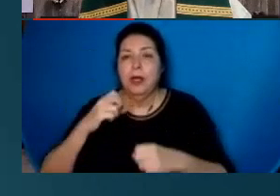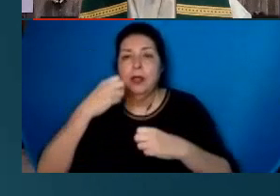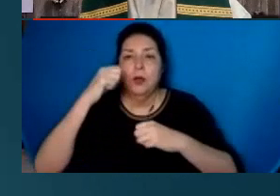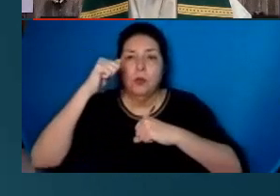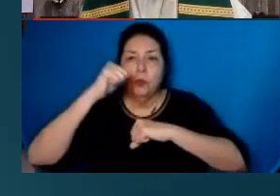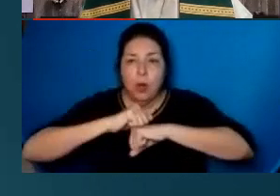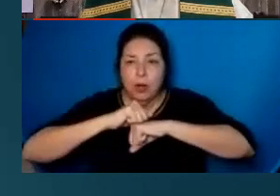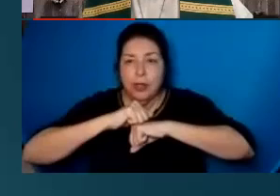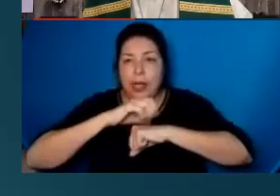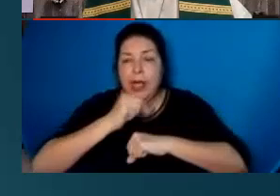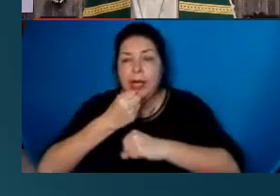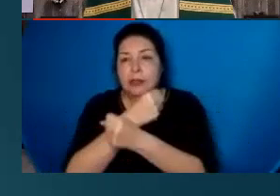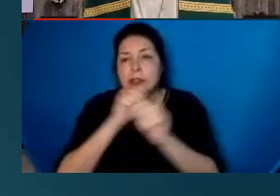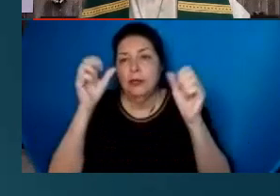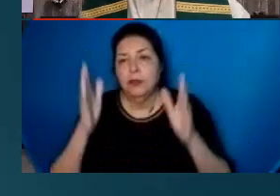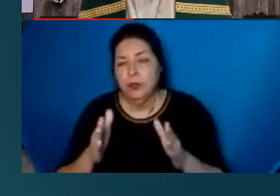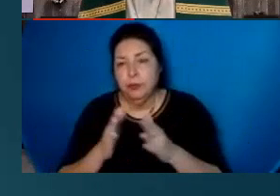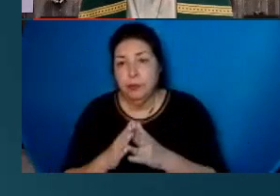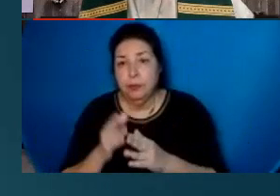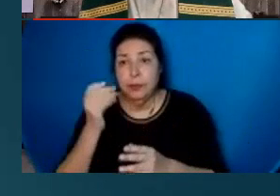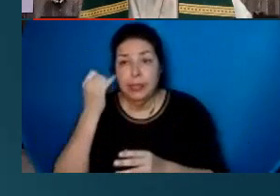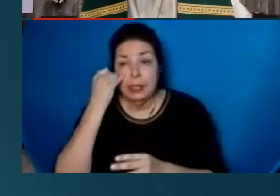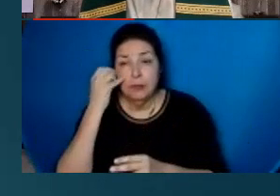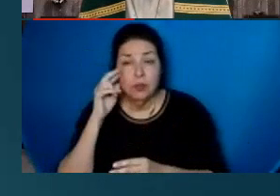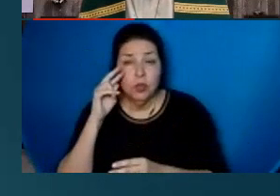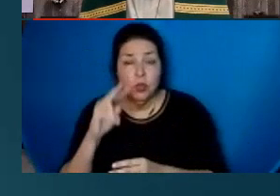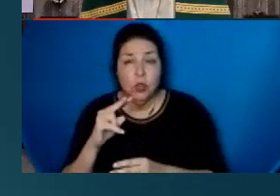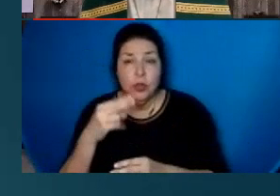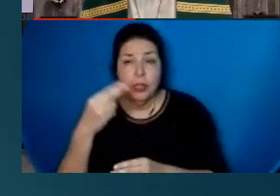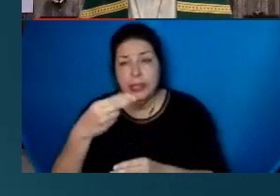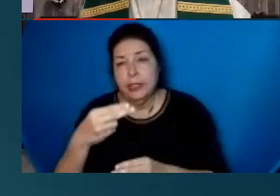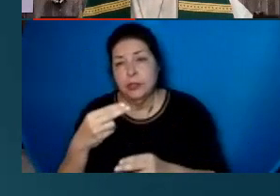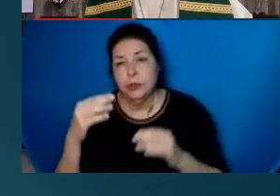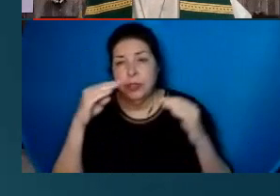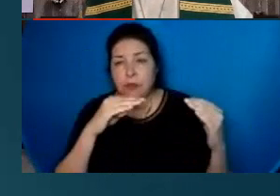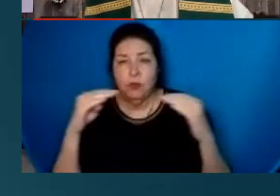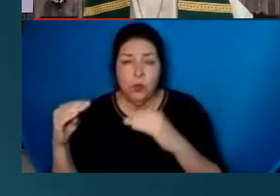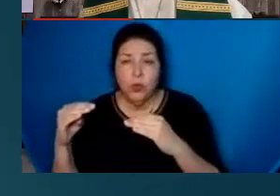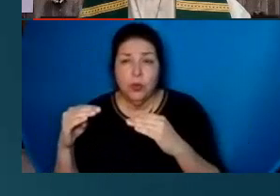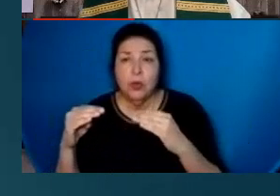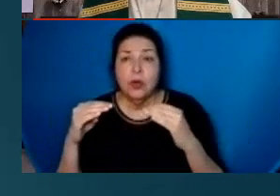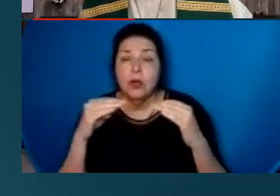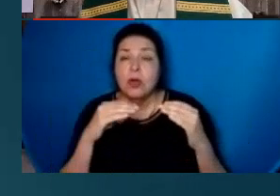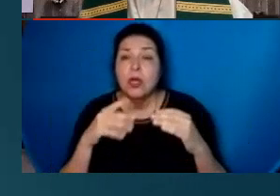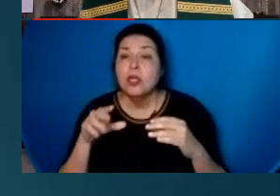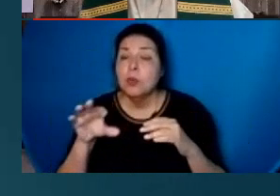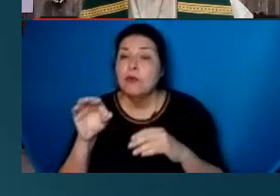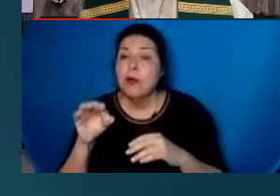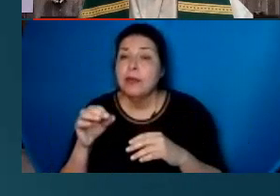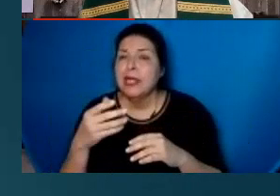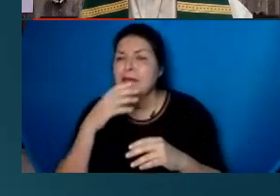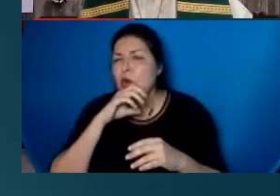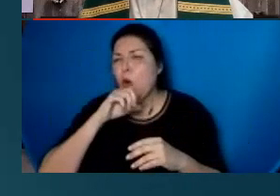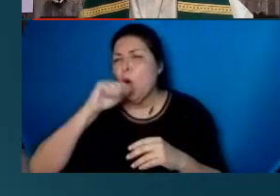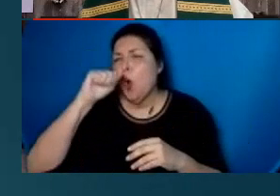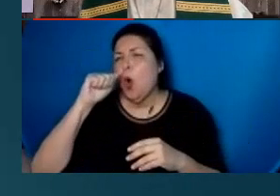redeemer. If you look into the history of warfare, you will find even ancient civilization